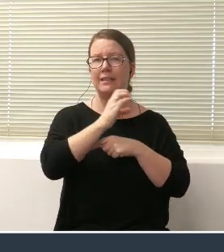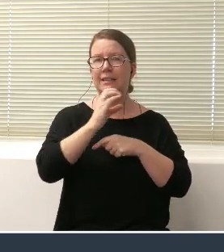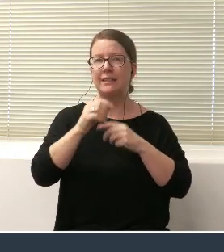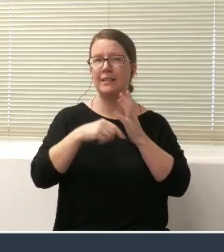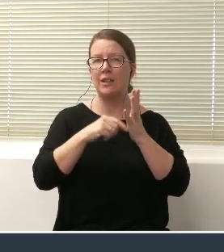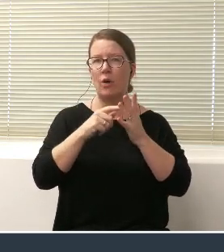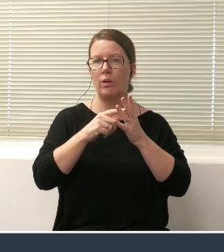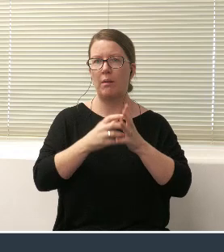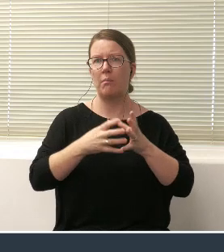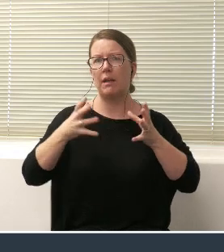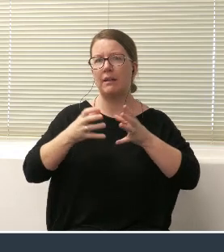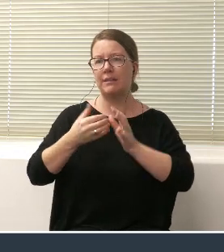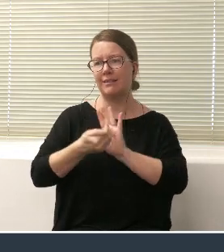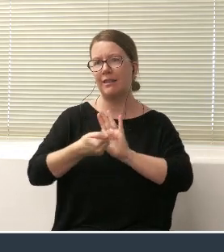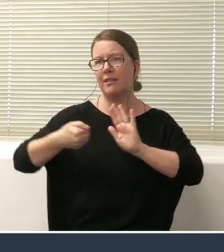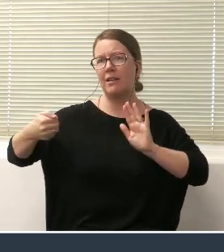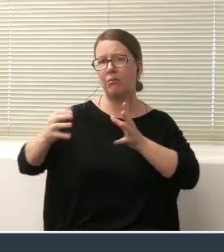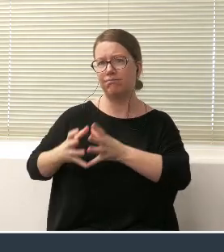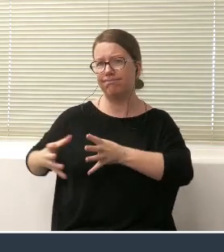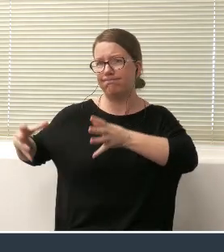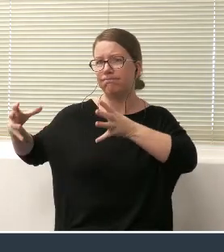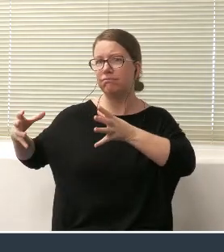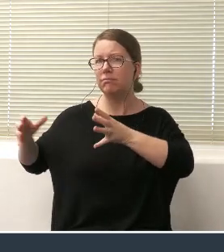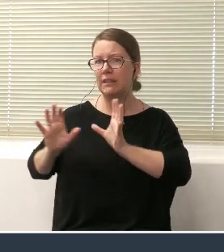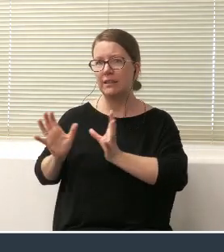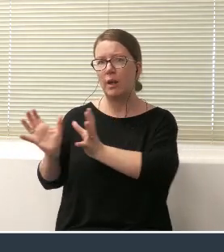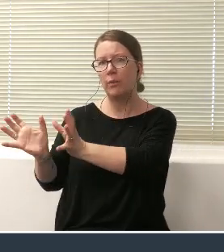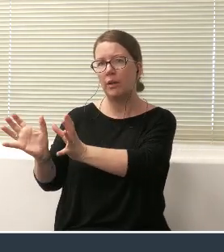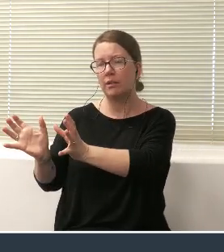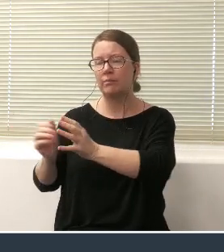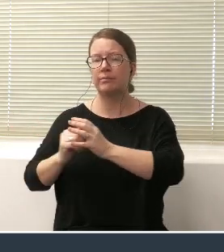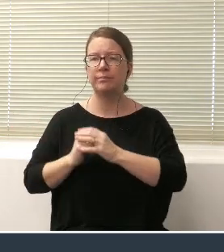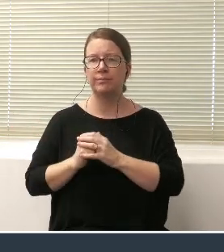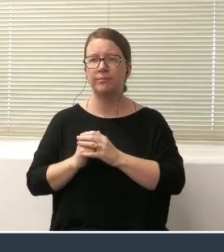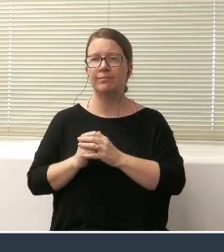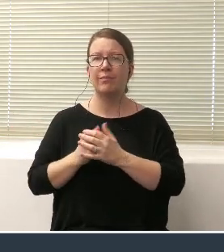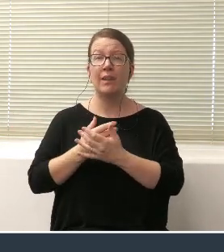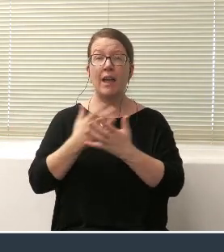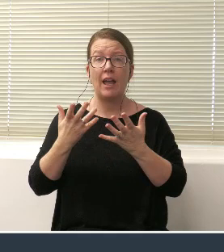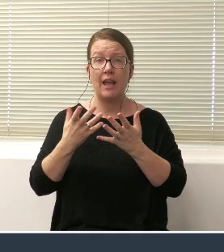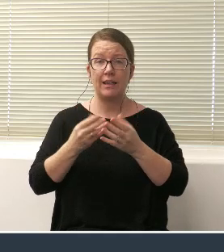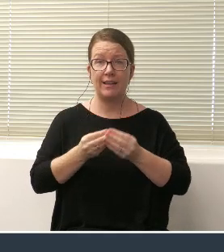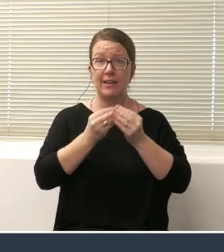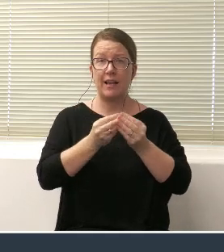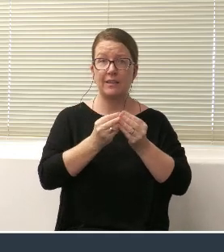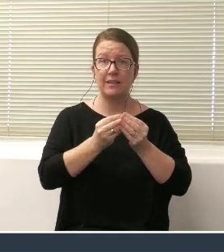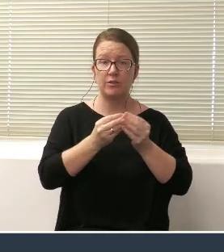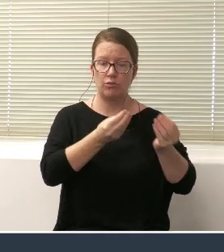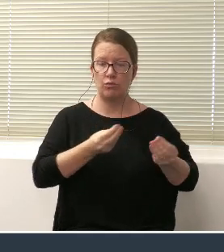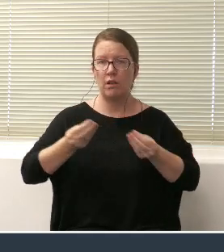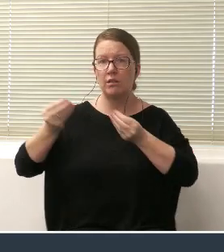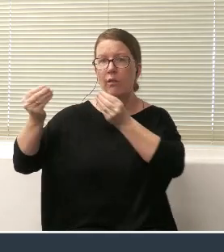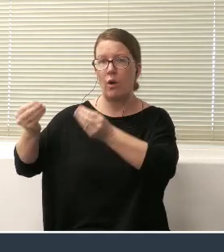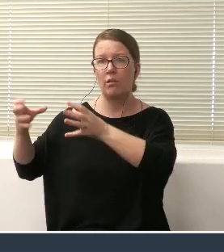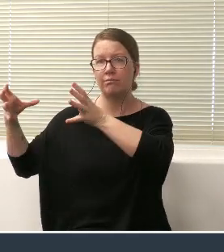CCTO being this big separate entity. Any assets managed or transferred over to a CCTO,